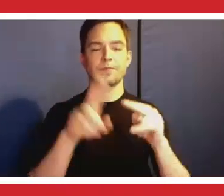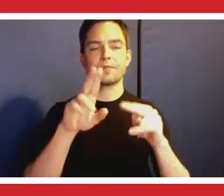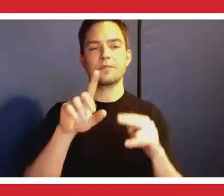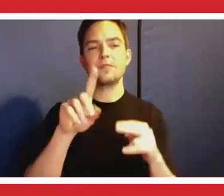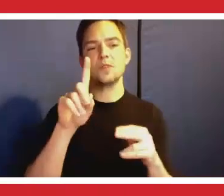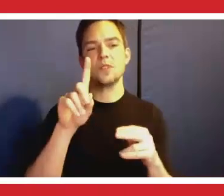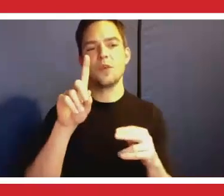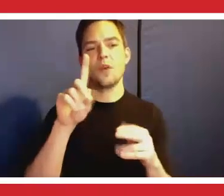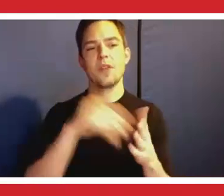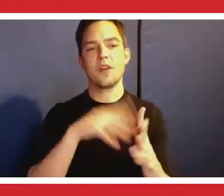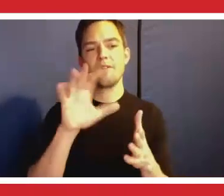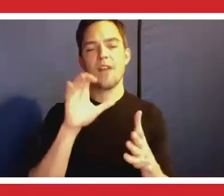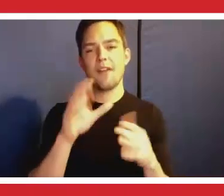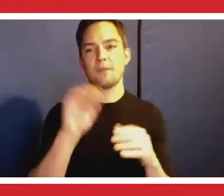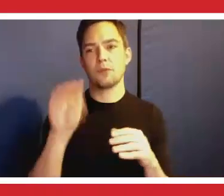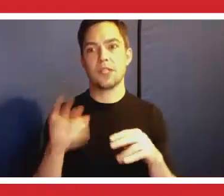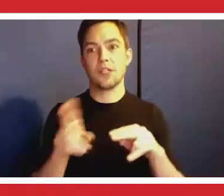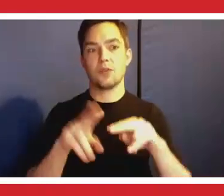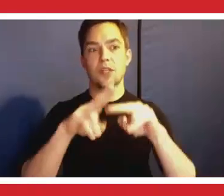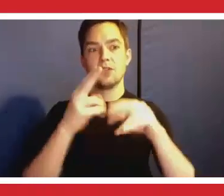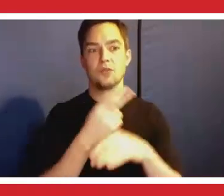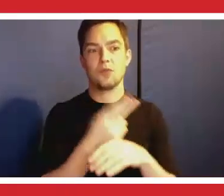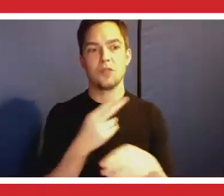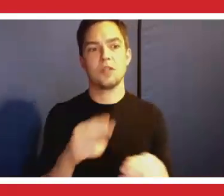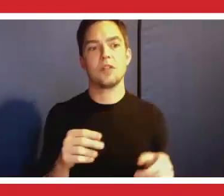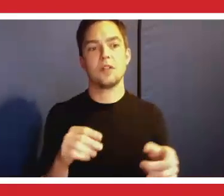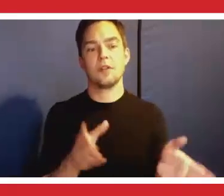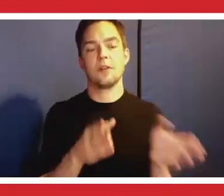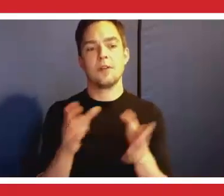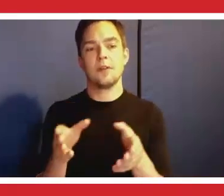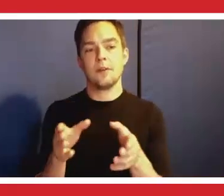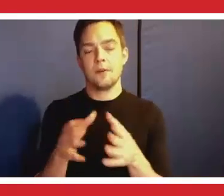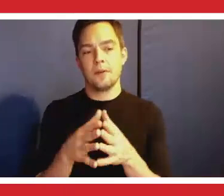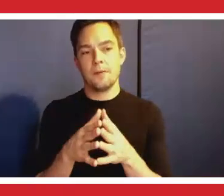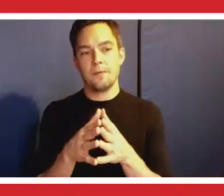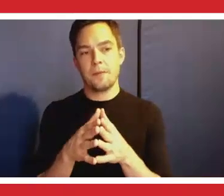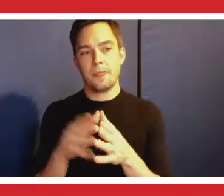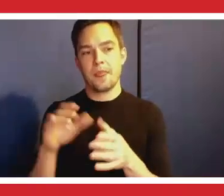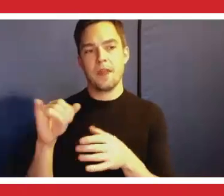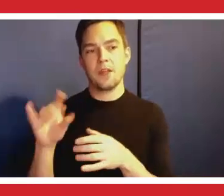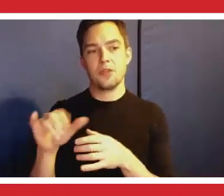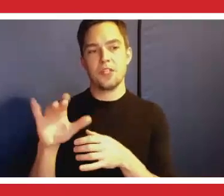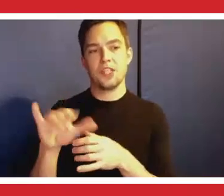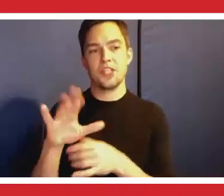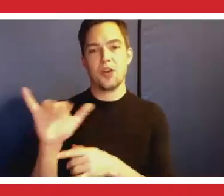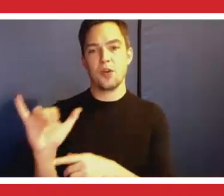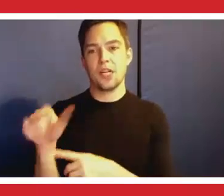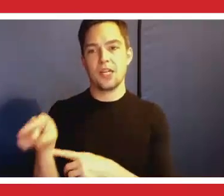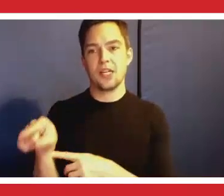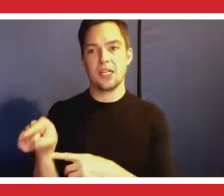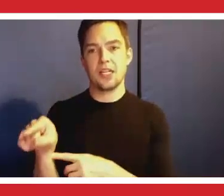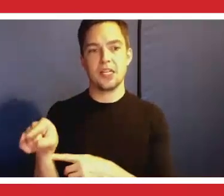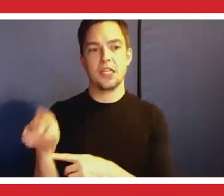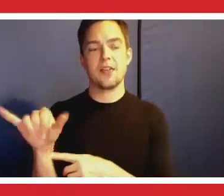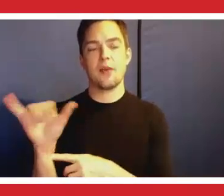increase. And judiciary, which was the last bastion to fall in terms of digital adoption, was also made